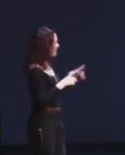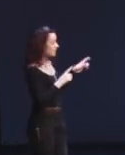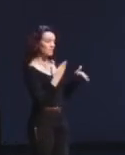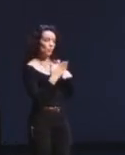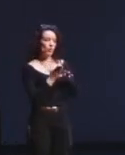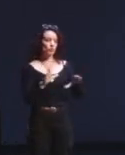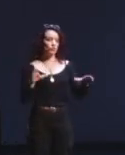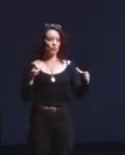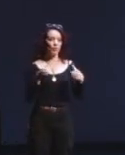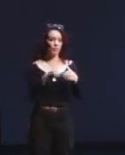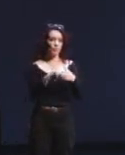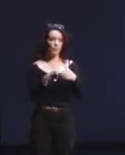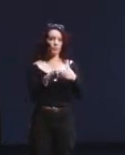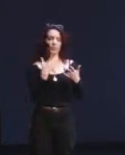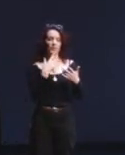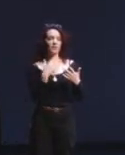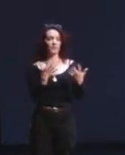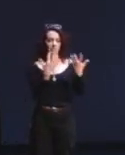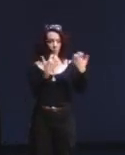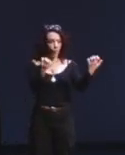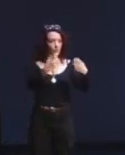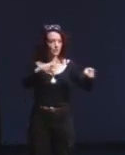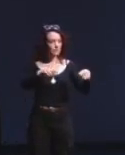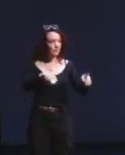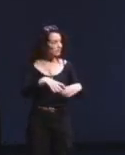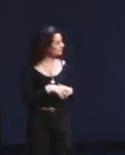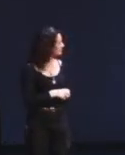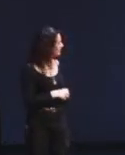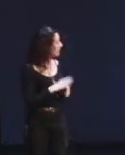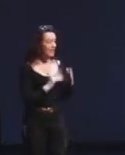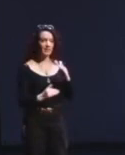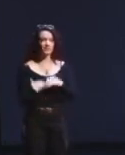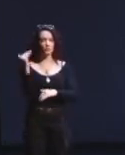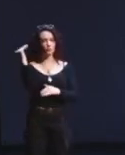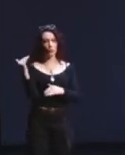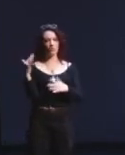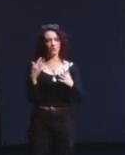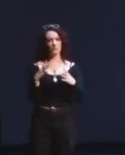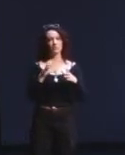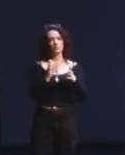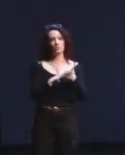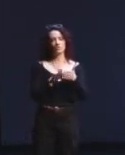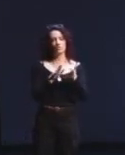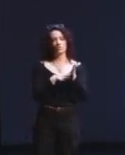long ago with the Northern Chamber Orchestra. This is a project,